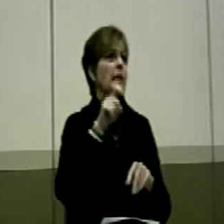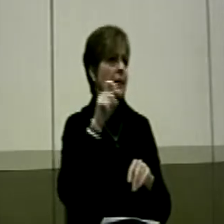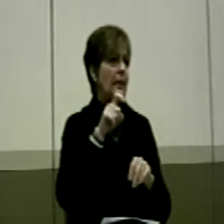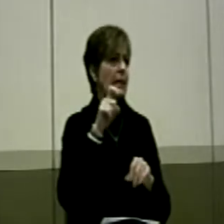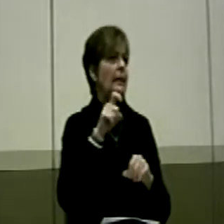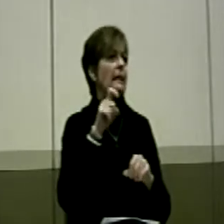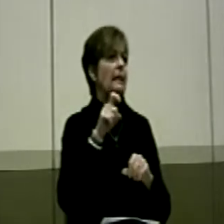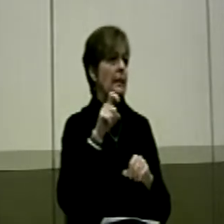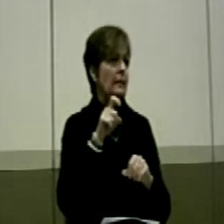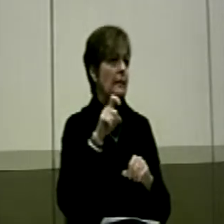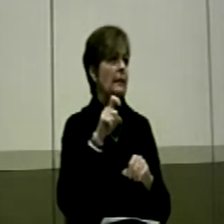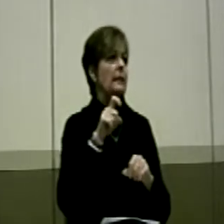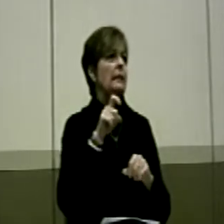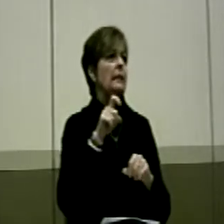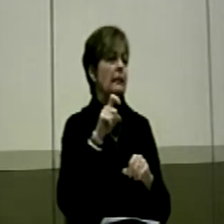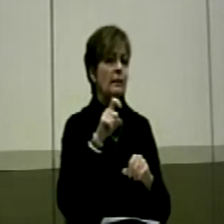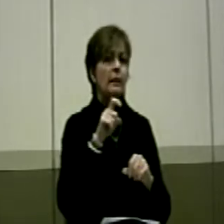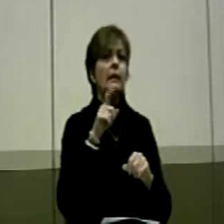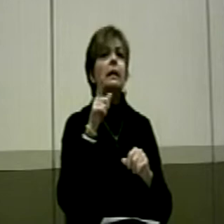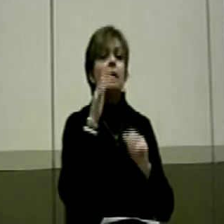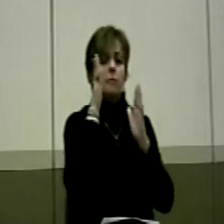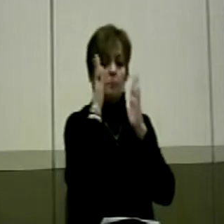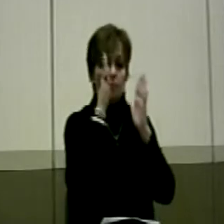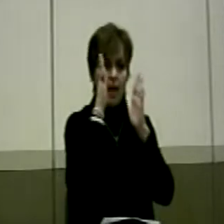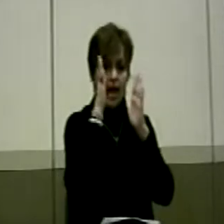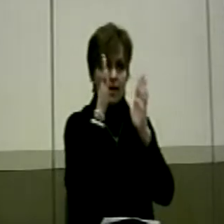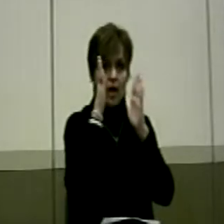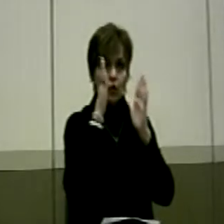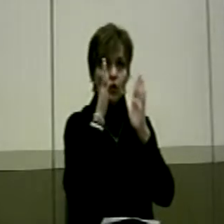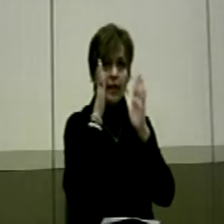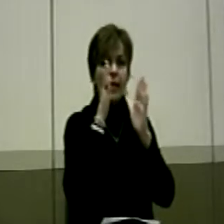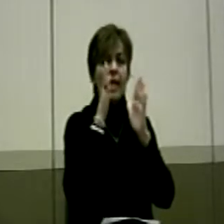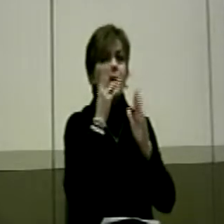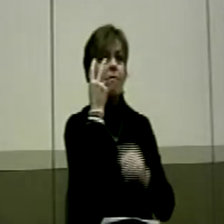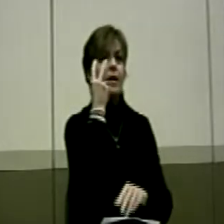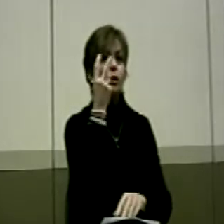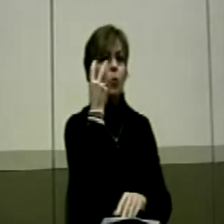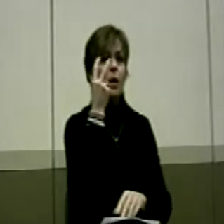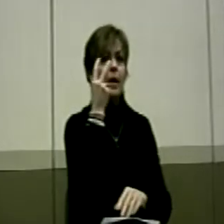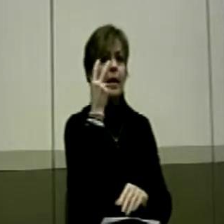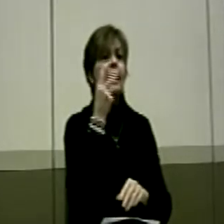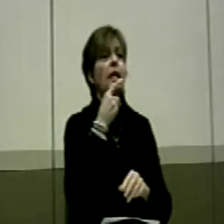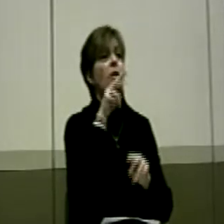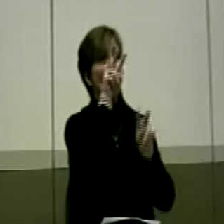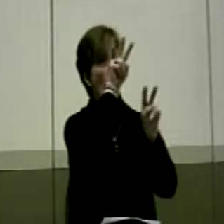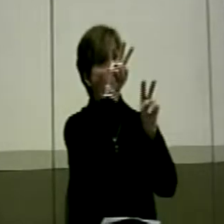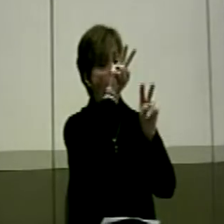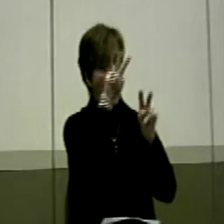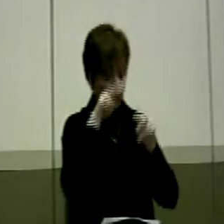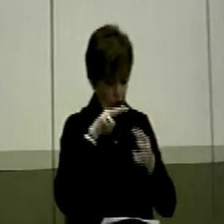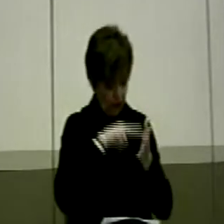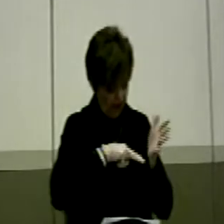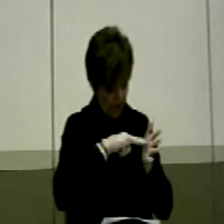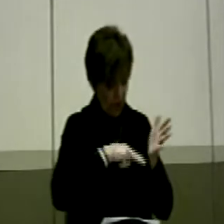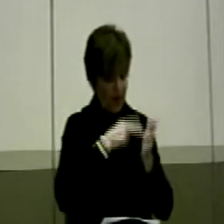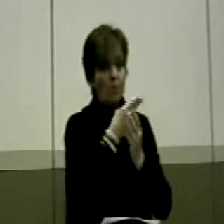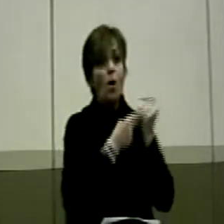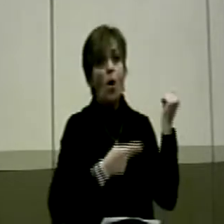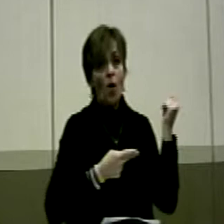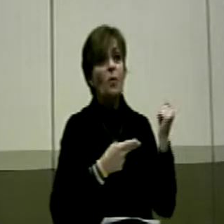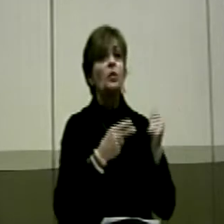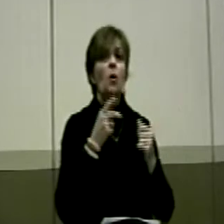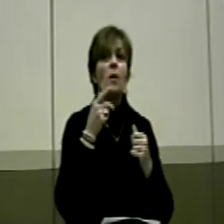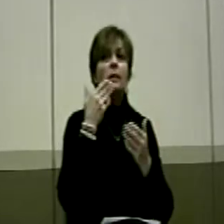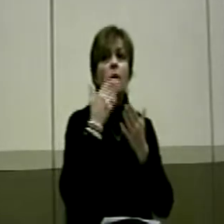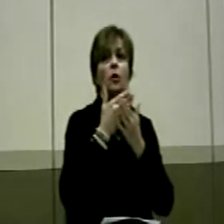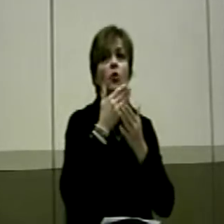visually both ways. So that's been a good lesson for me and from some other people that I talked to today. And we had a